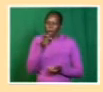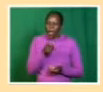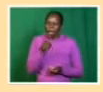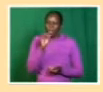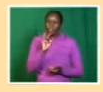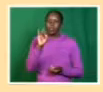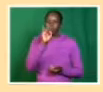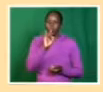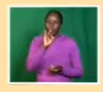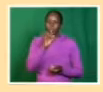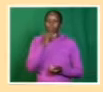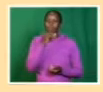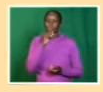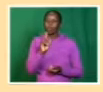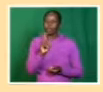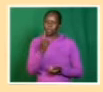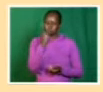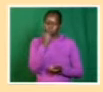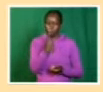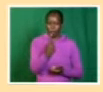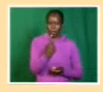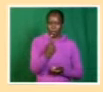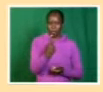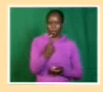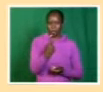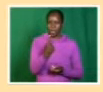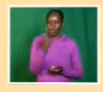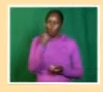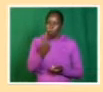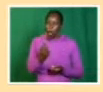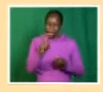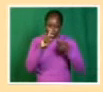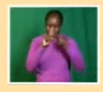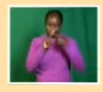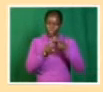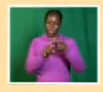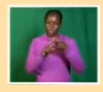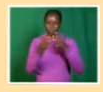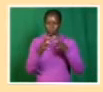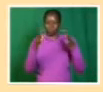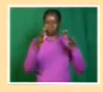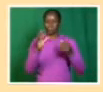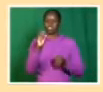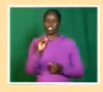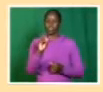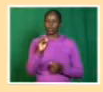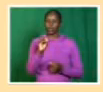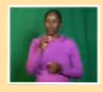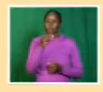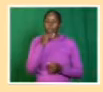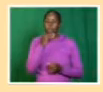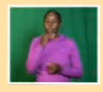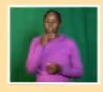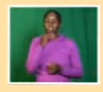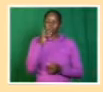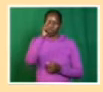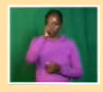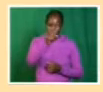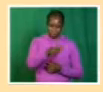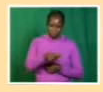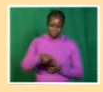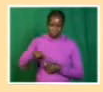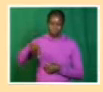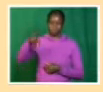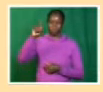In our case, it is 1, and 1 is positive, is greater than 0. Hence the graph will be concave up, will